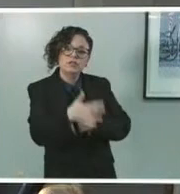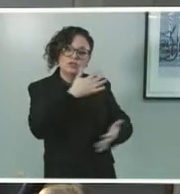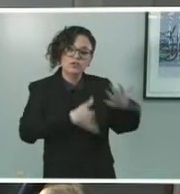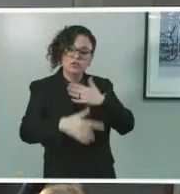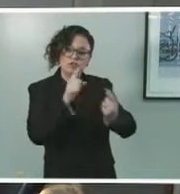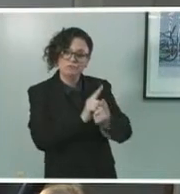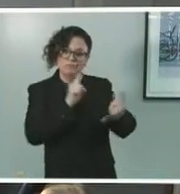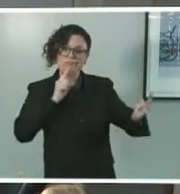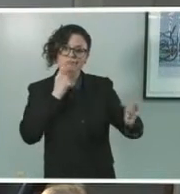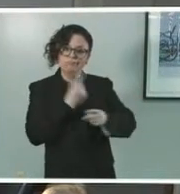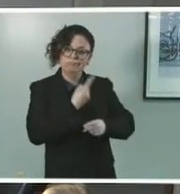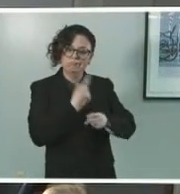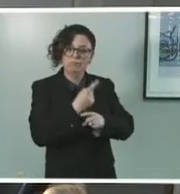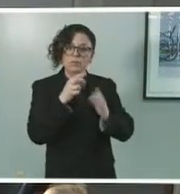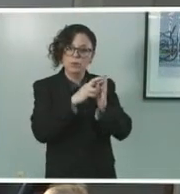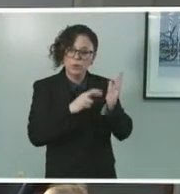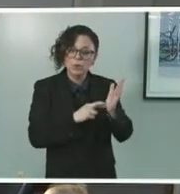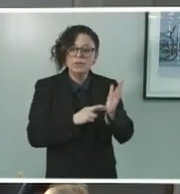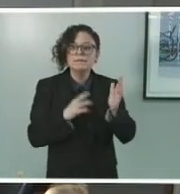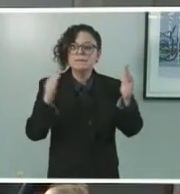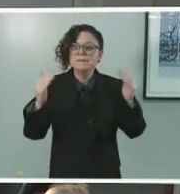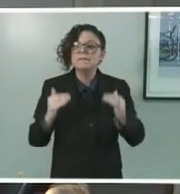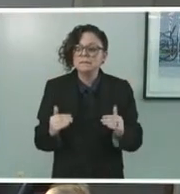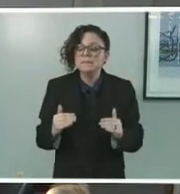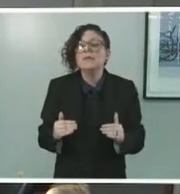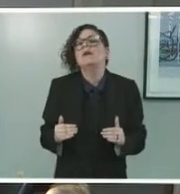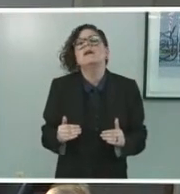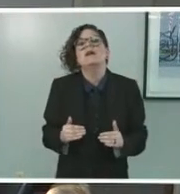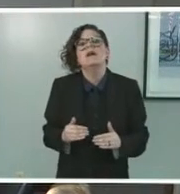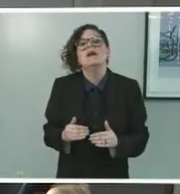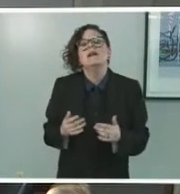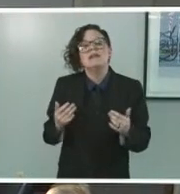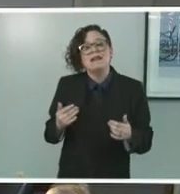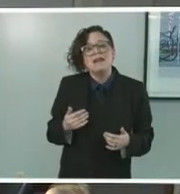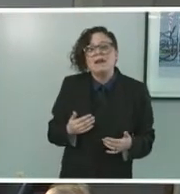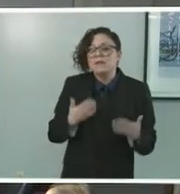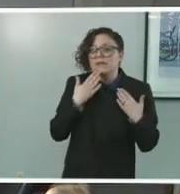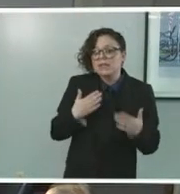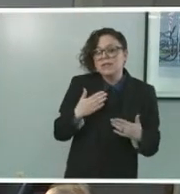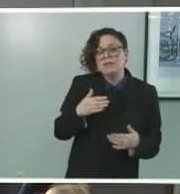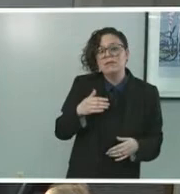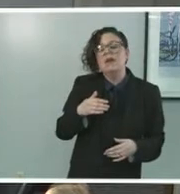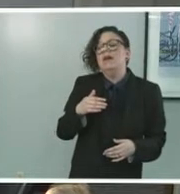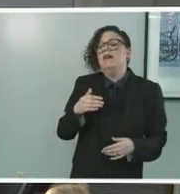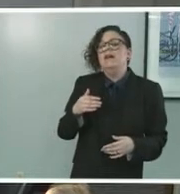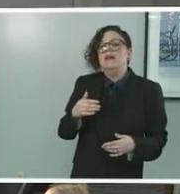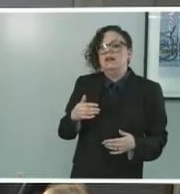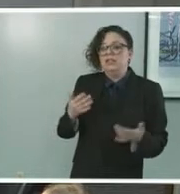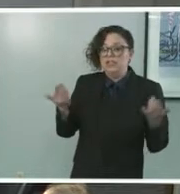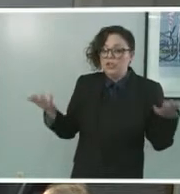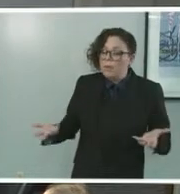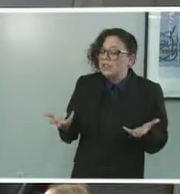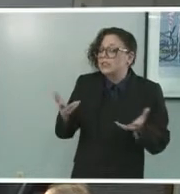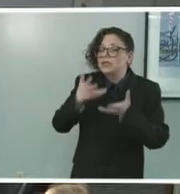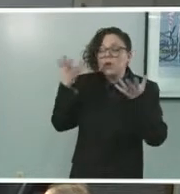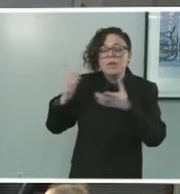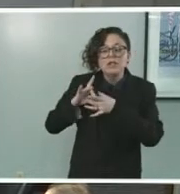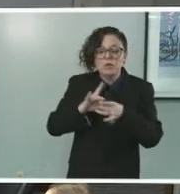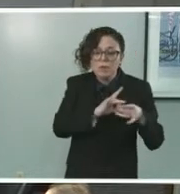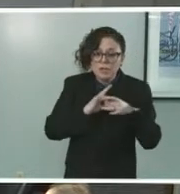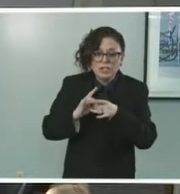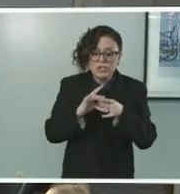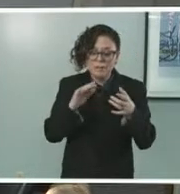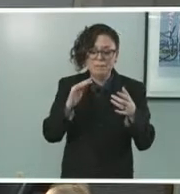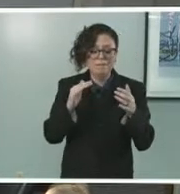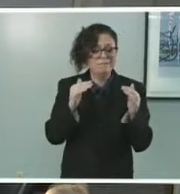and first of all, thank you for inviting us to come down here. I do want to say there's been a great amount of cooperation between the city and the county, and you